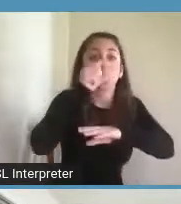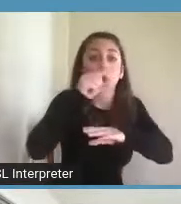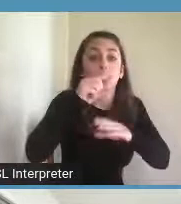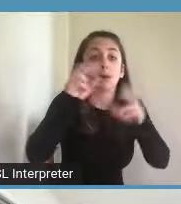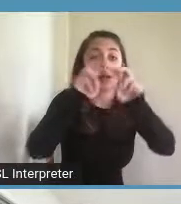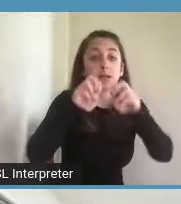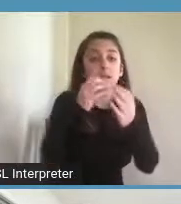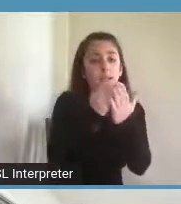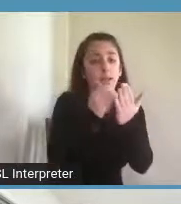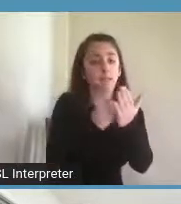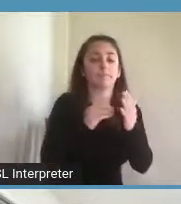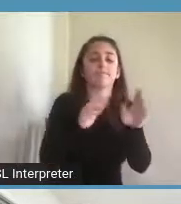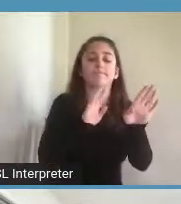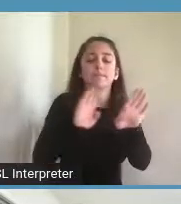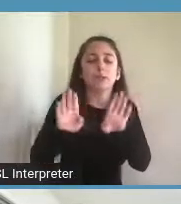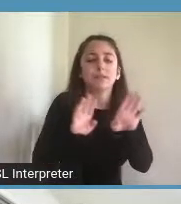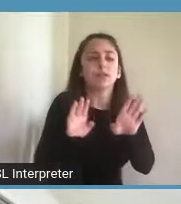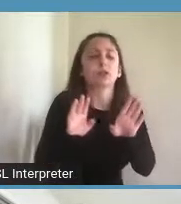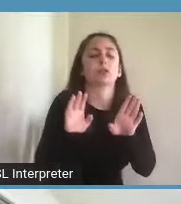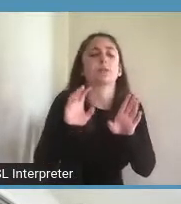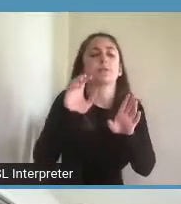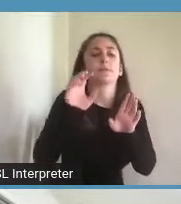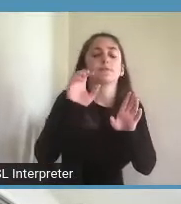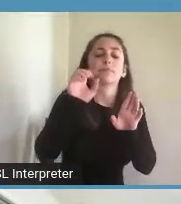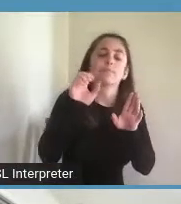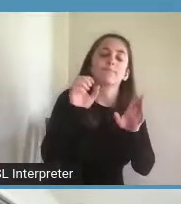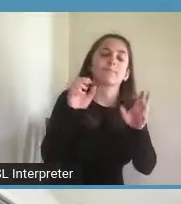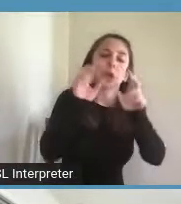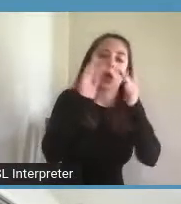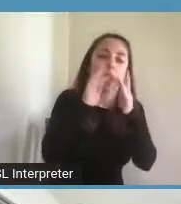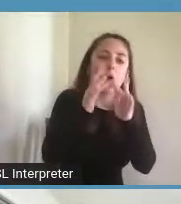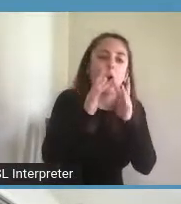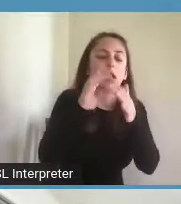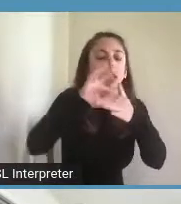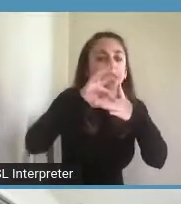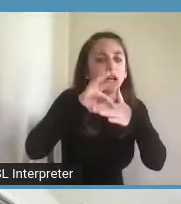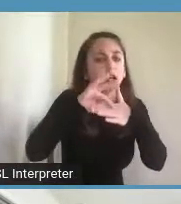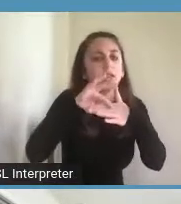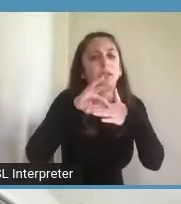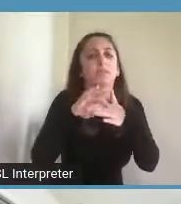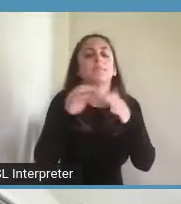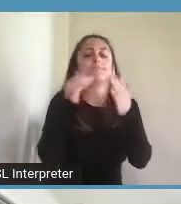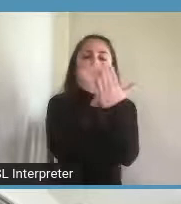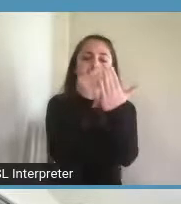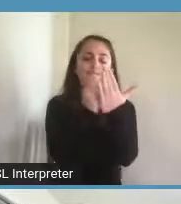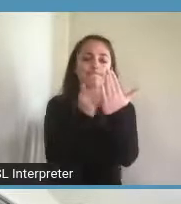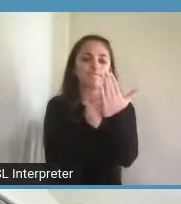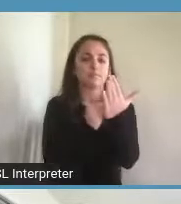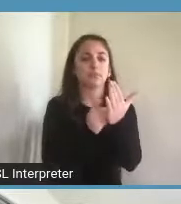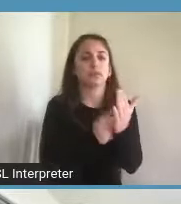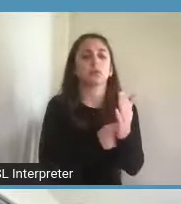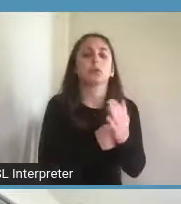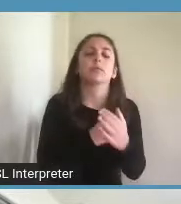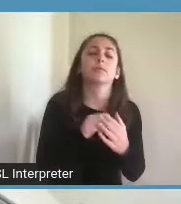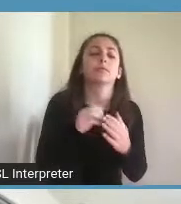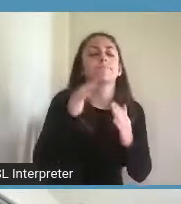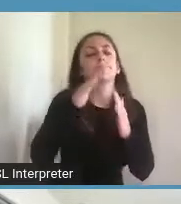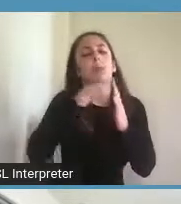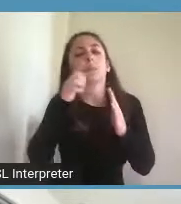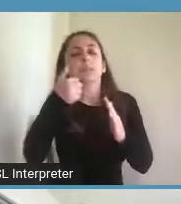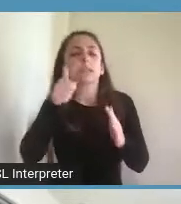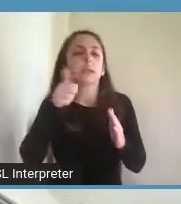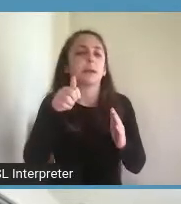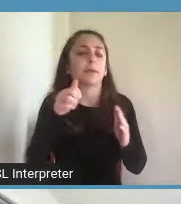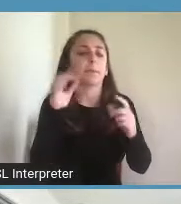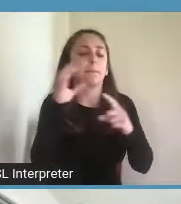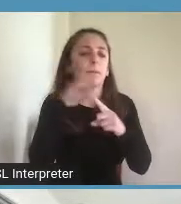behavior, site content, all pages, and you'll get a list like this. So this is my top 10 most popular pages on my website. All the data I'm showing you is